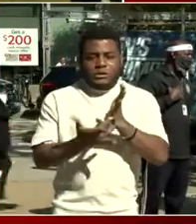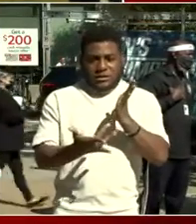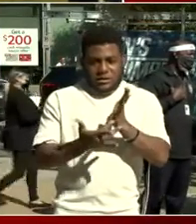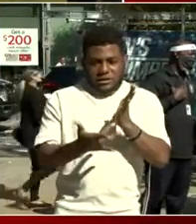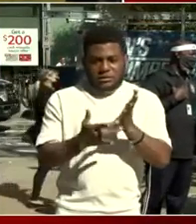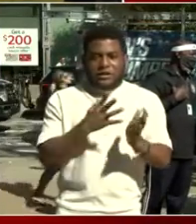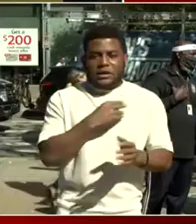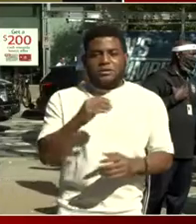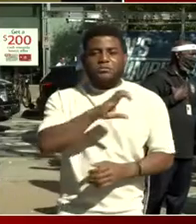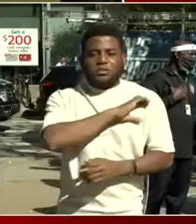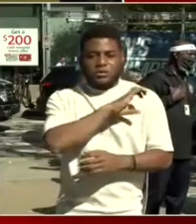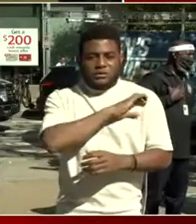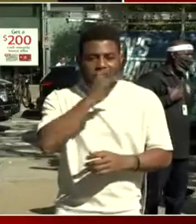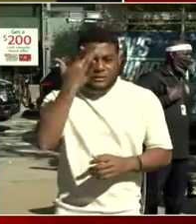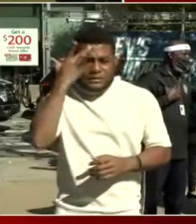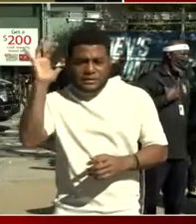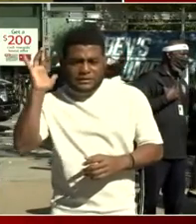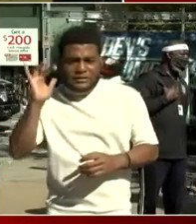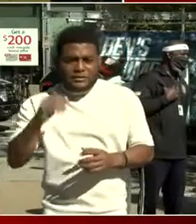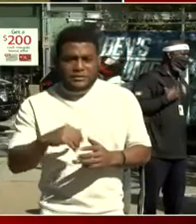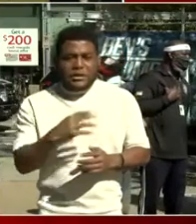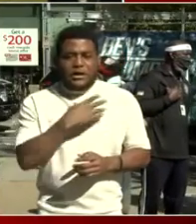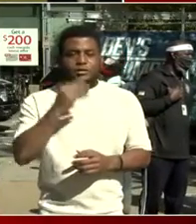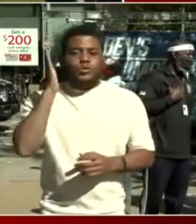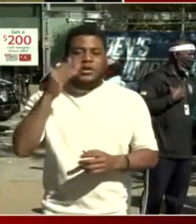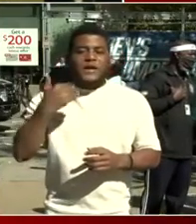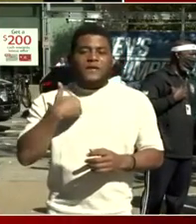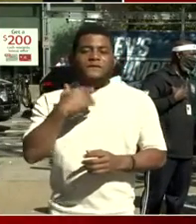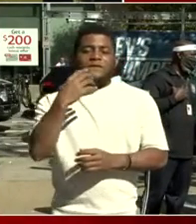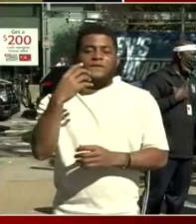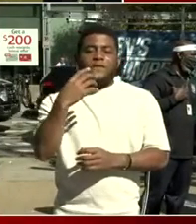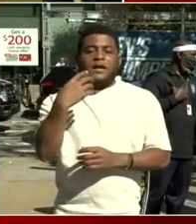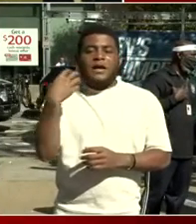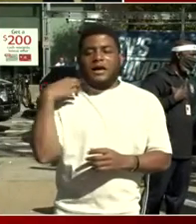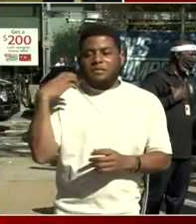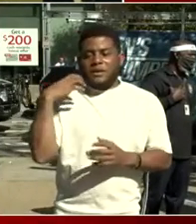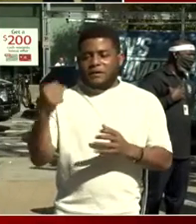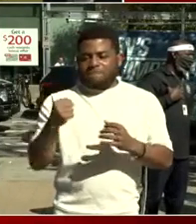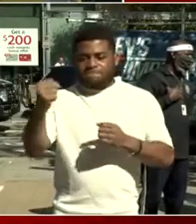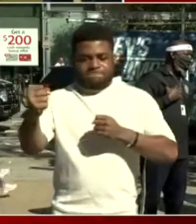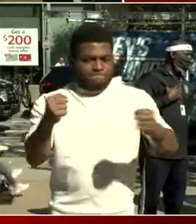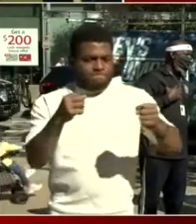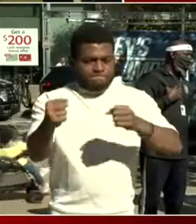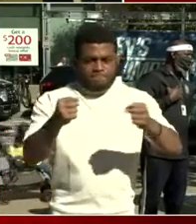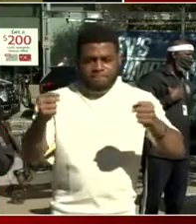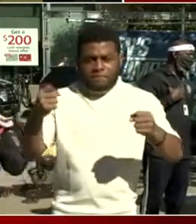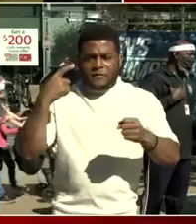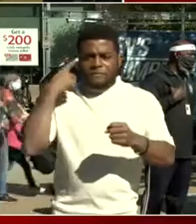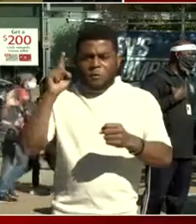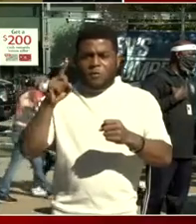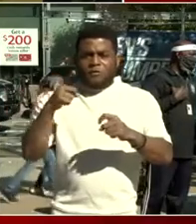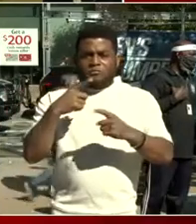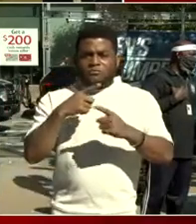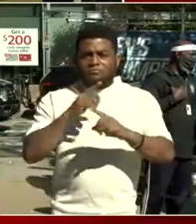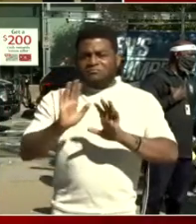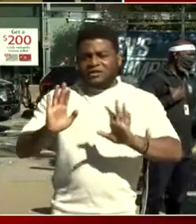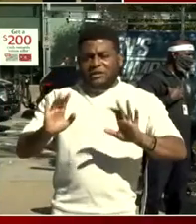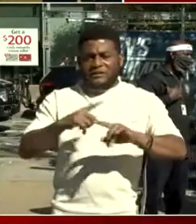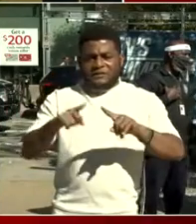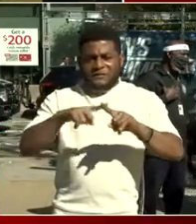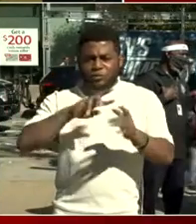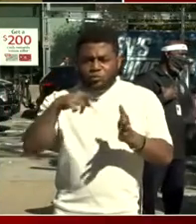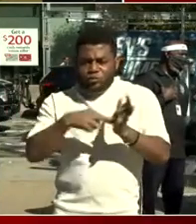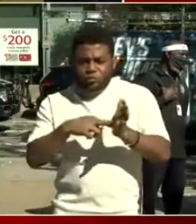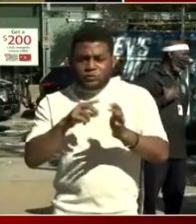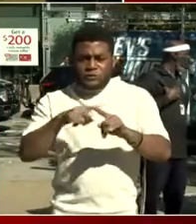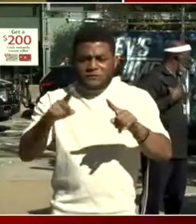captain is designated to each of these areas and will develop and implement specific strategies to